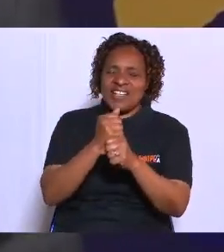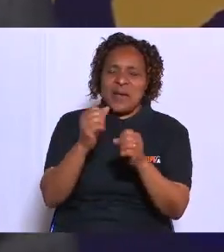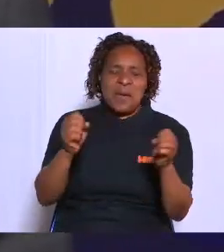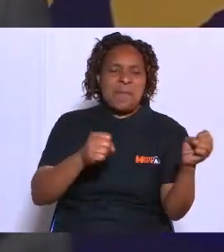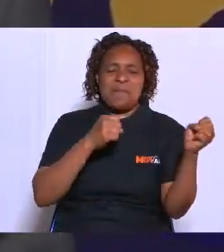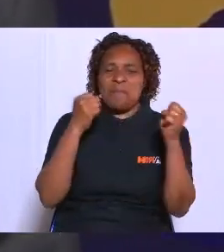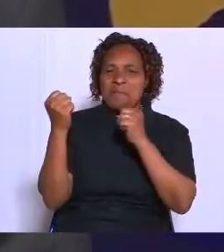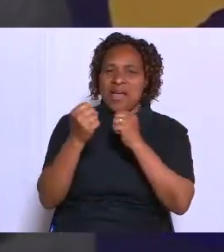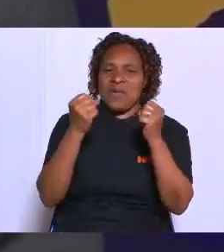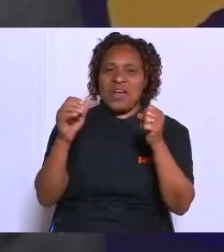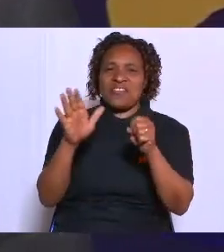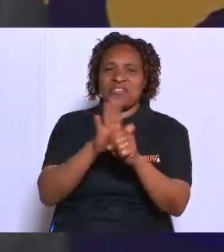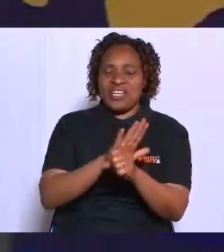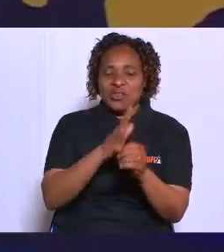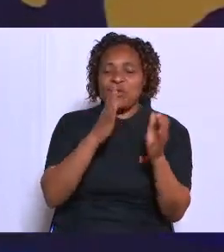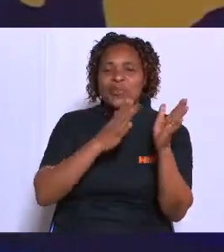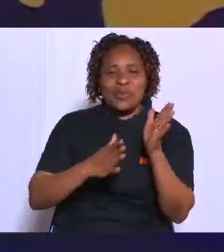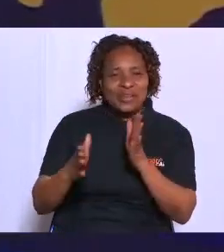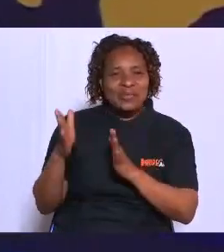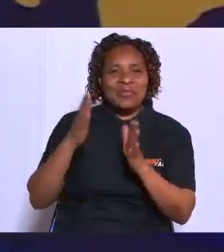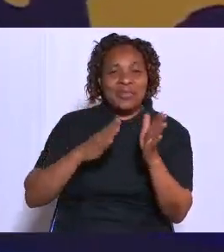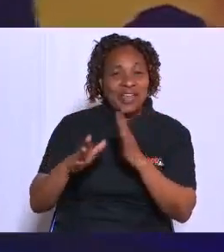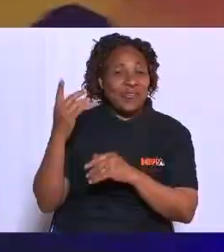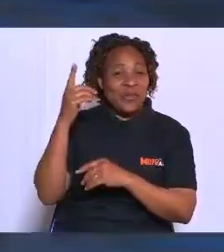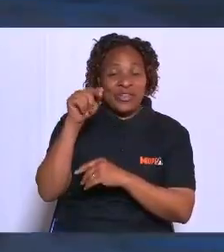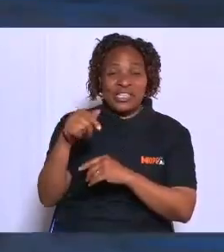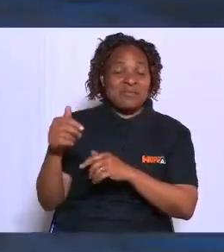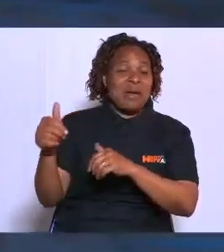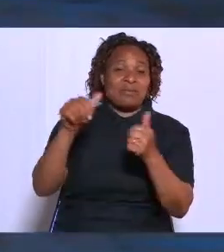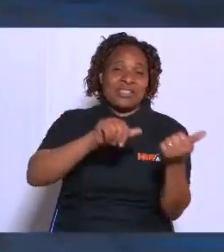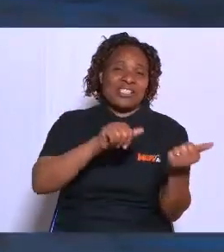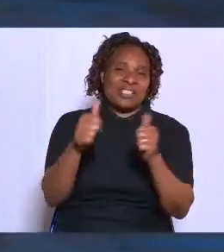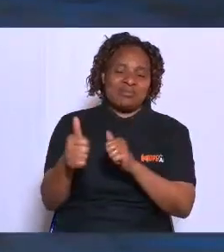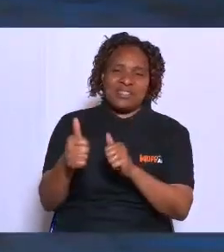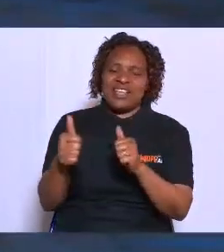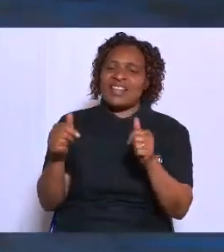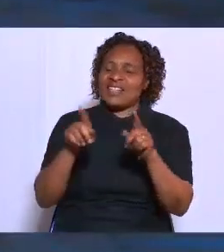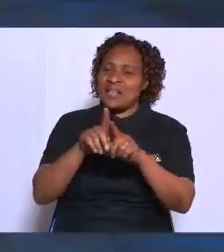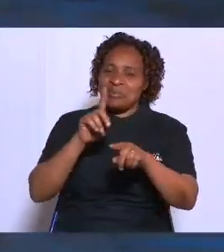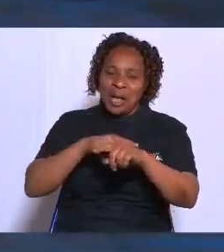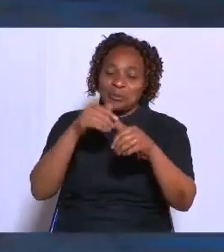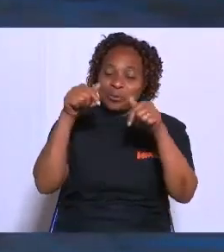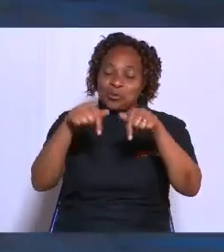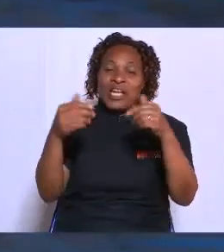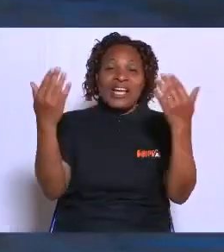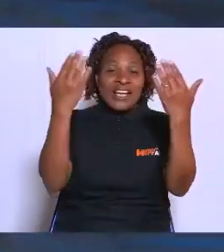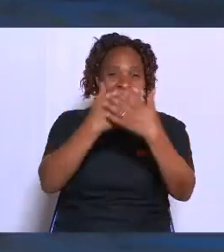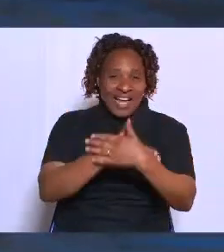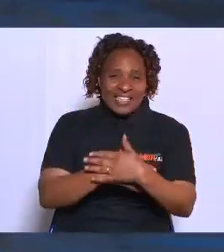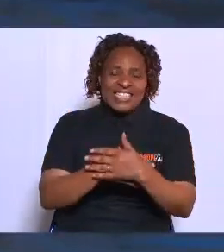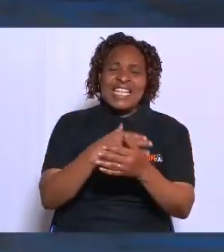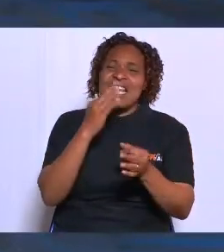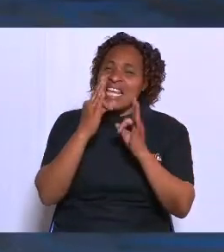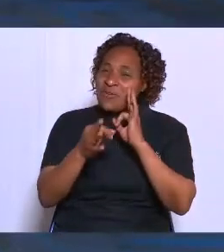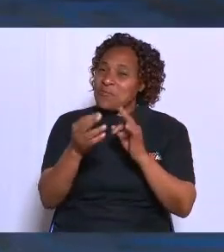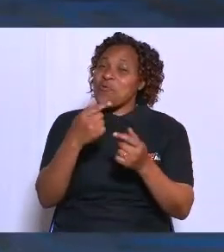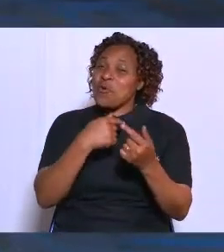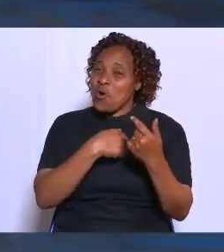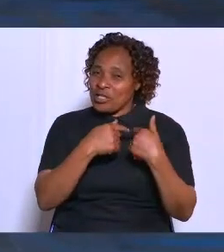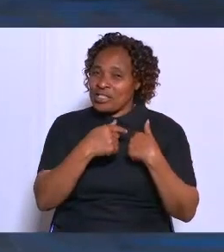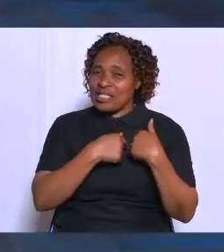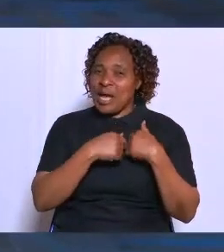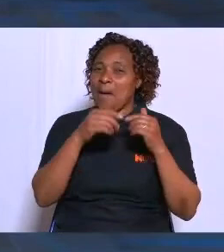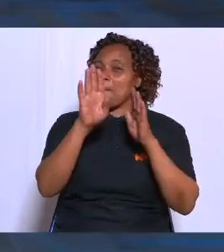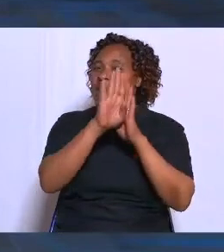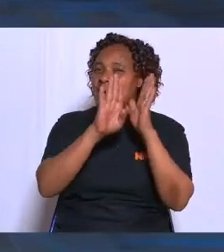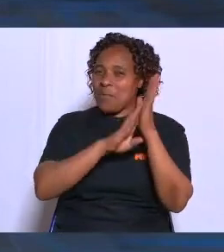powerfully to prepare for these baptisms even tonight if you are considering Bible